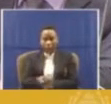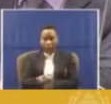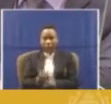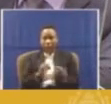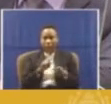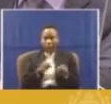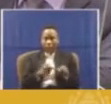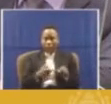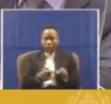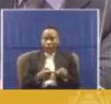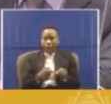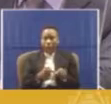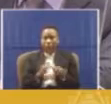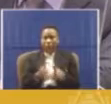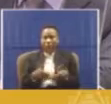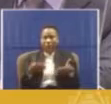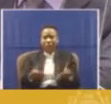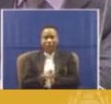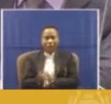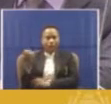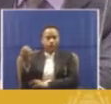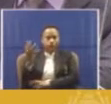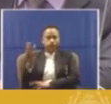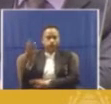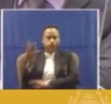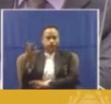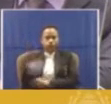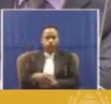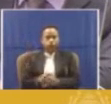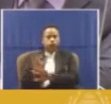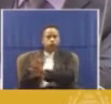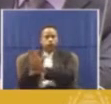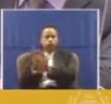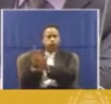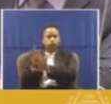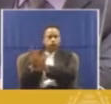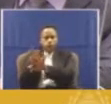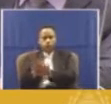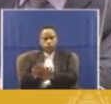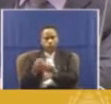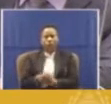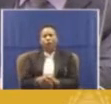Violent service delivery protests, incidents of vigilantism,